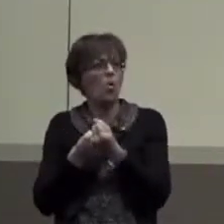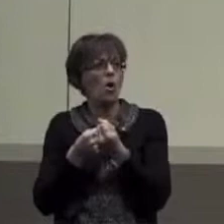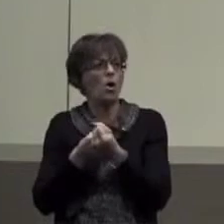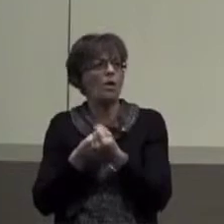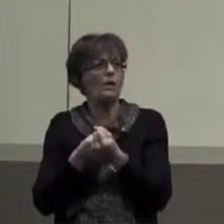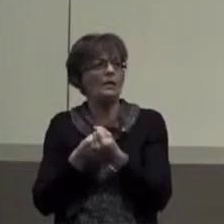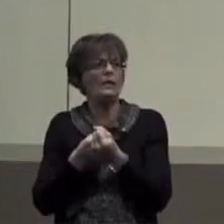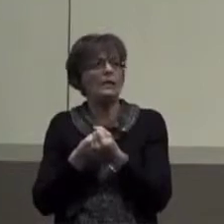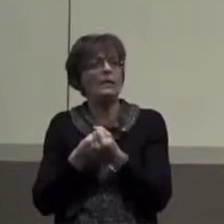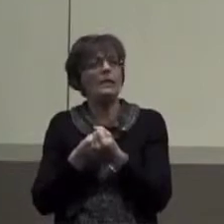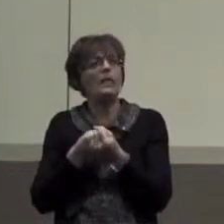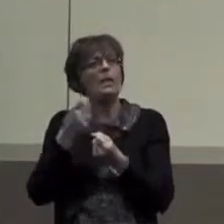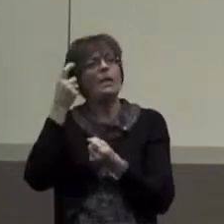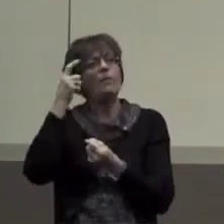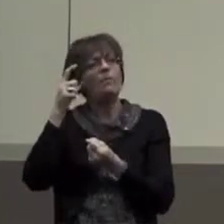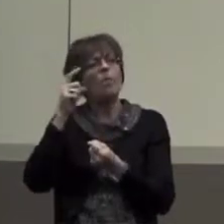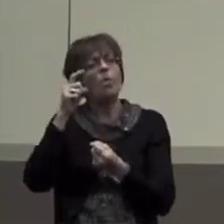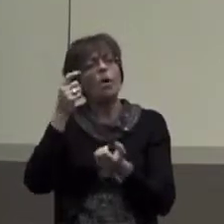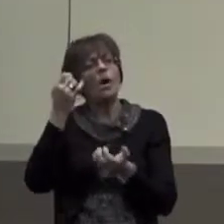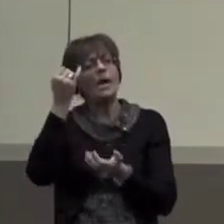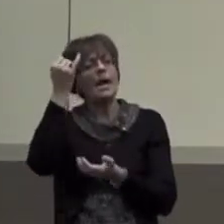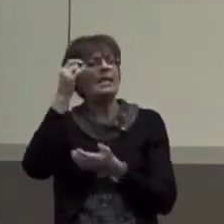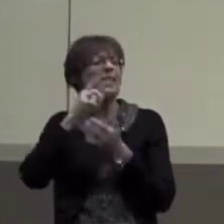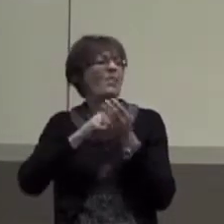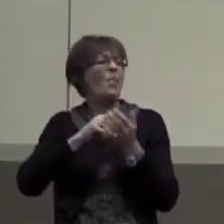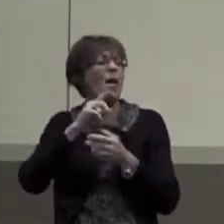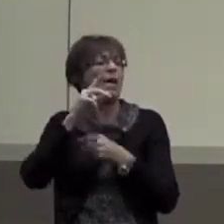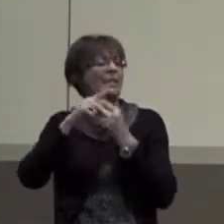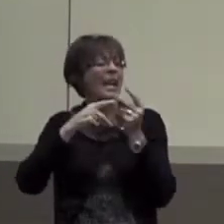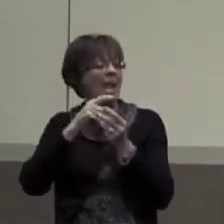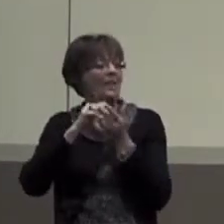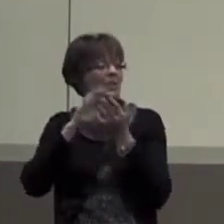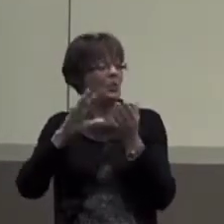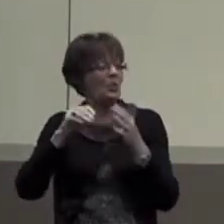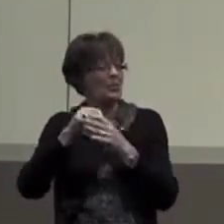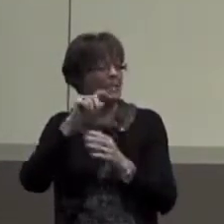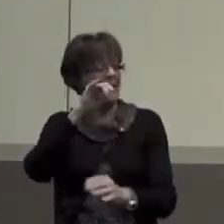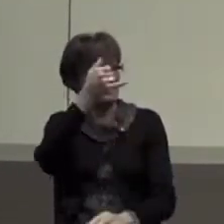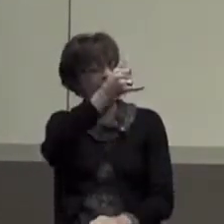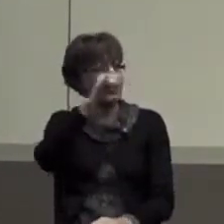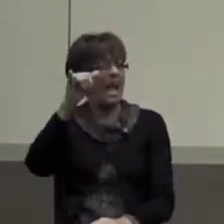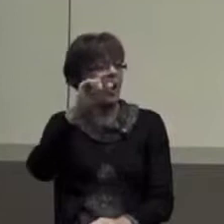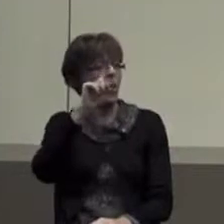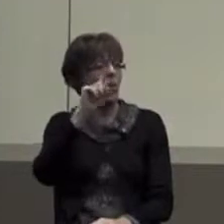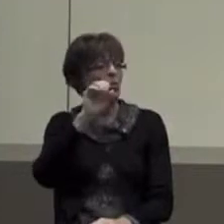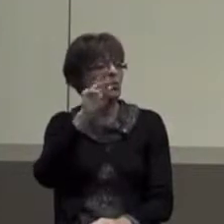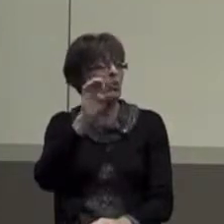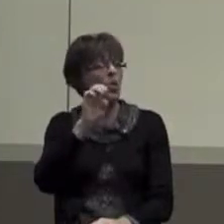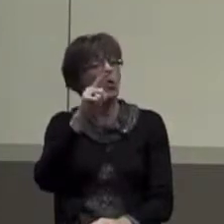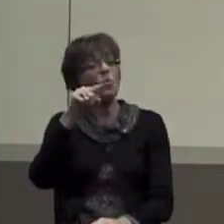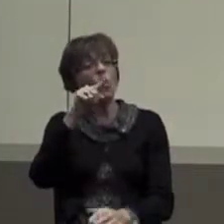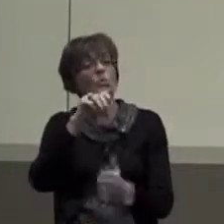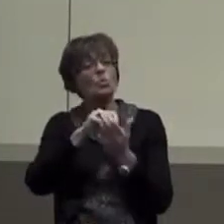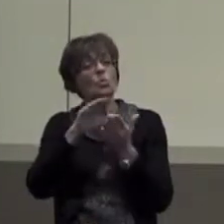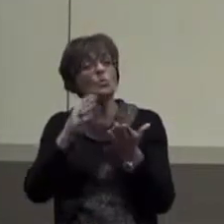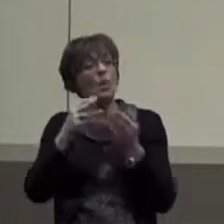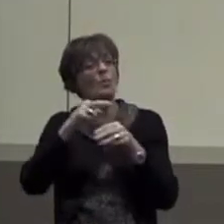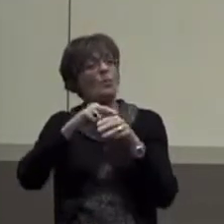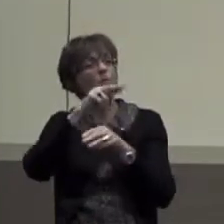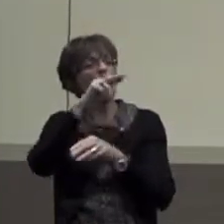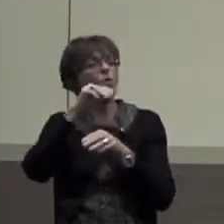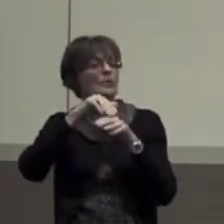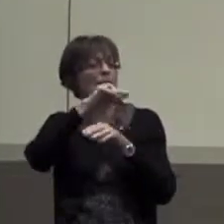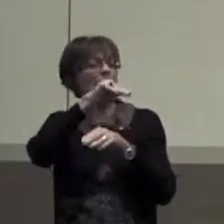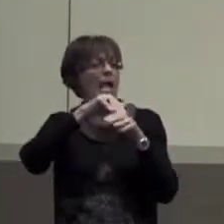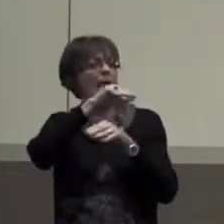For an idea of what kind of students would be in the yellow zone, these would be your students who are maybe referred to the office 3 to